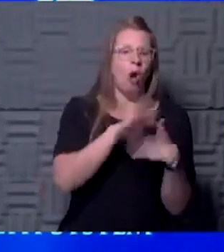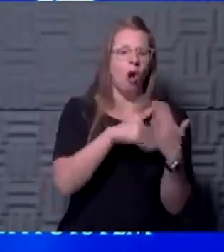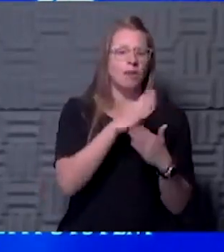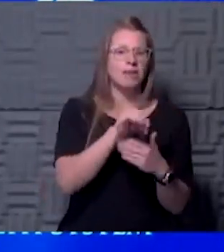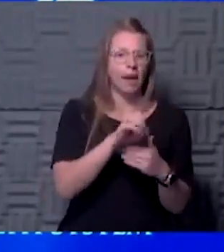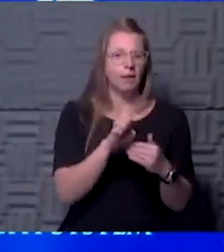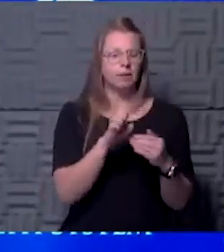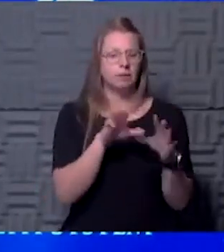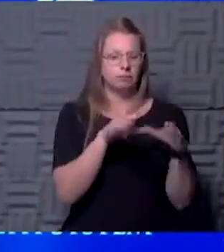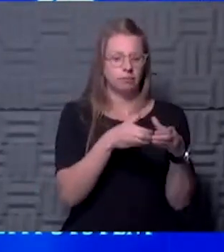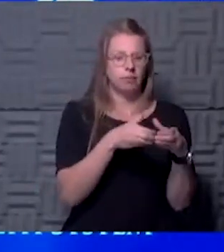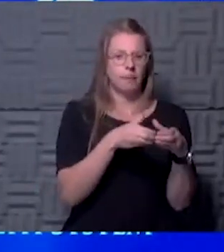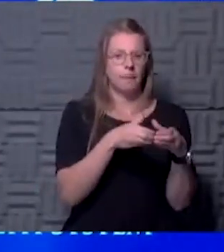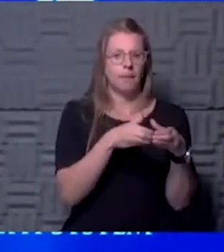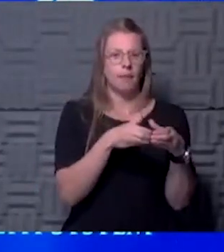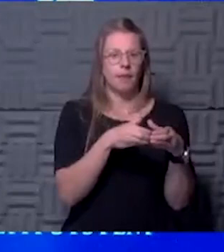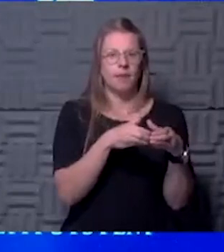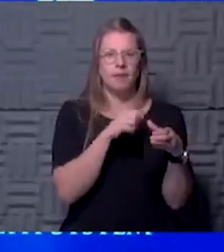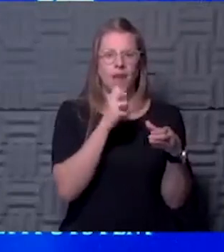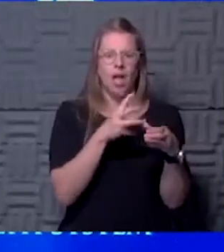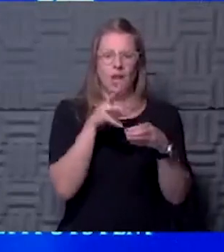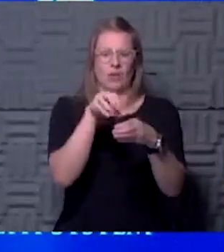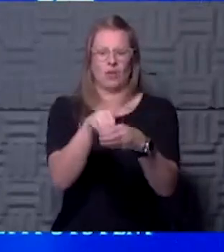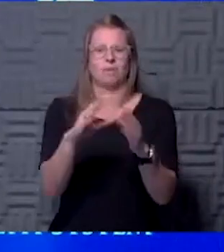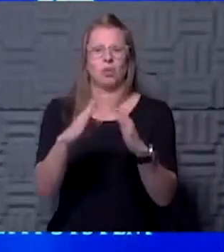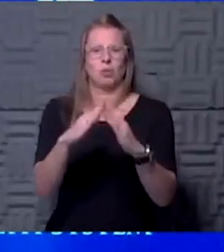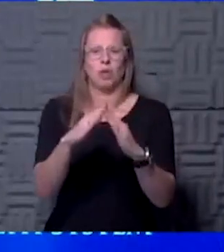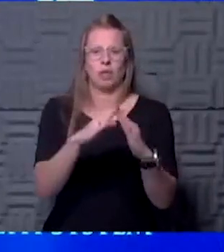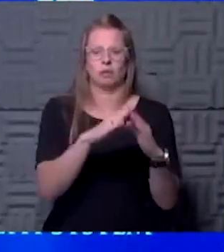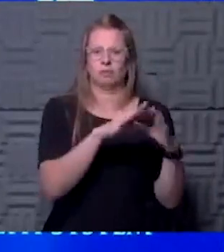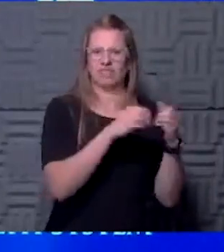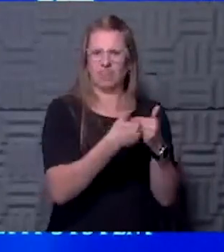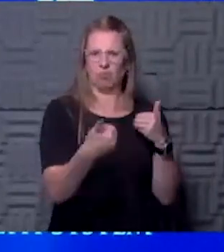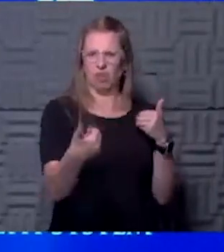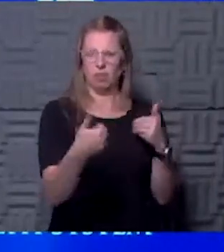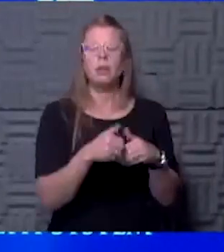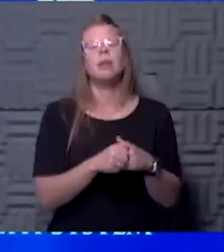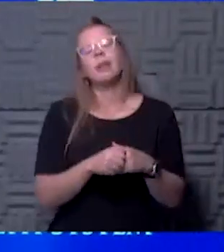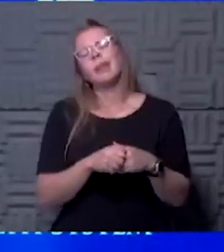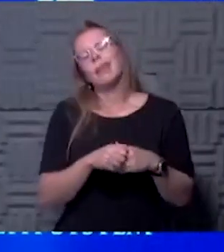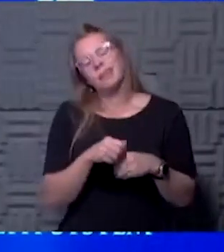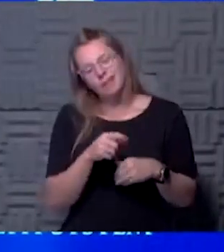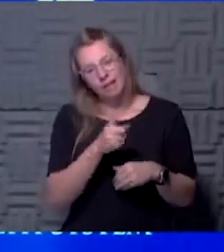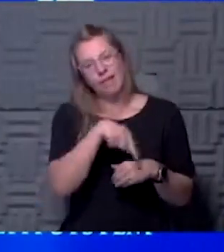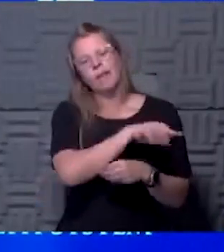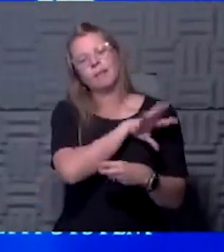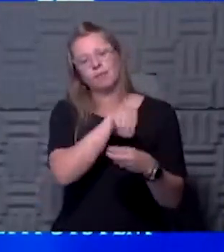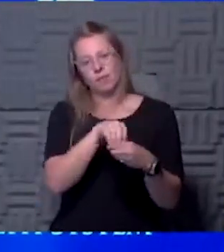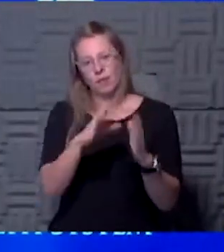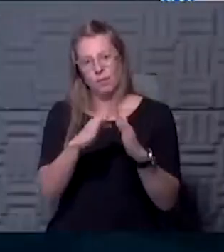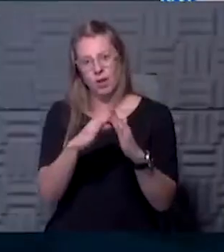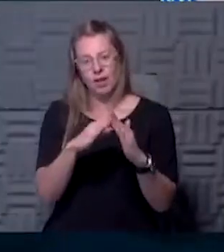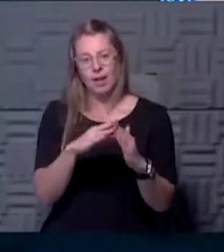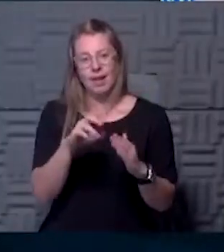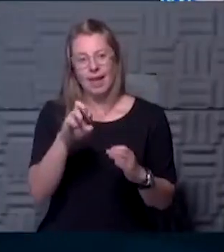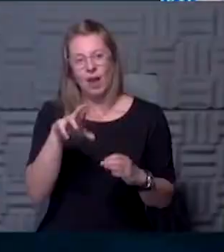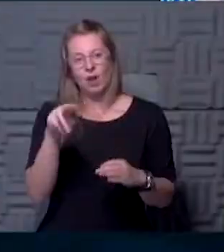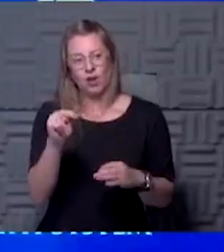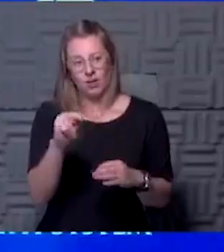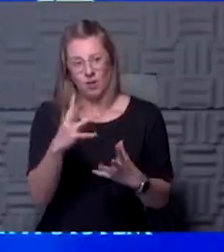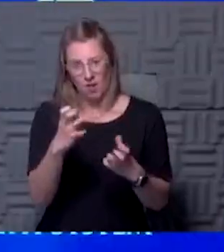allowing visitors, why not just take them out and not count them as part of the community? Yeah, well, they are part of the community, Aaron. You want to take that one? Nursing